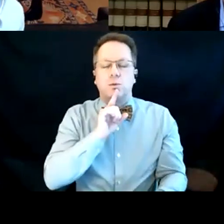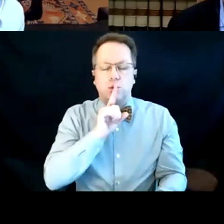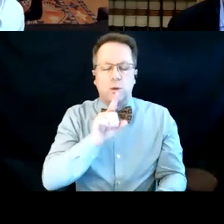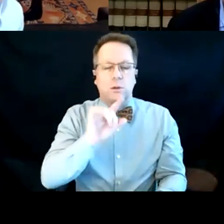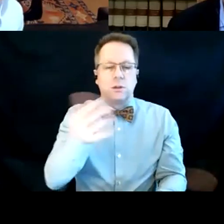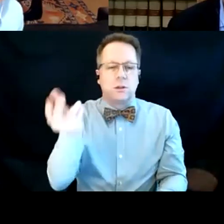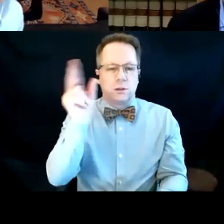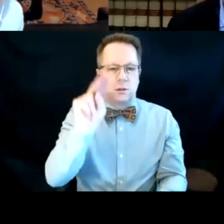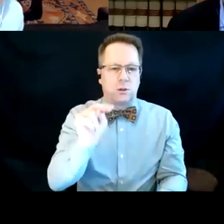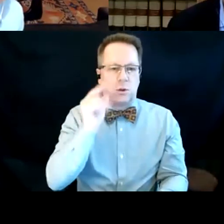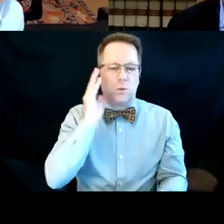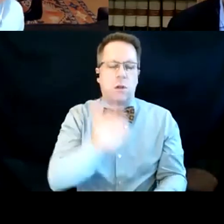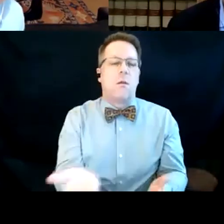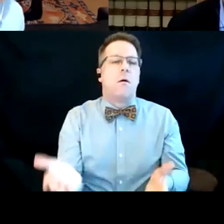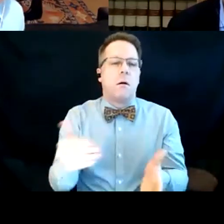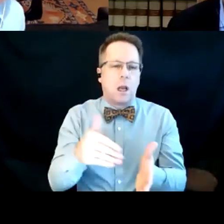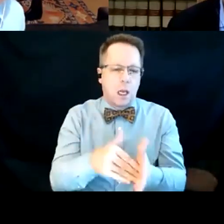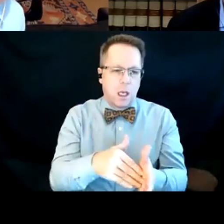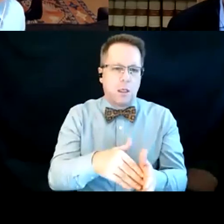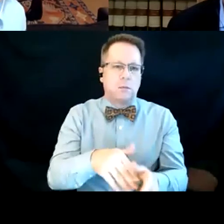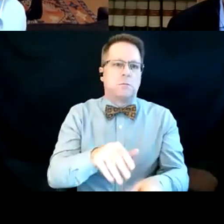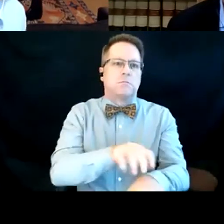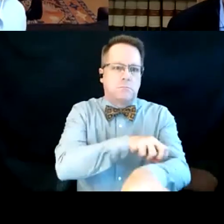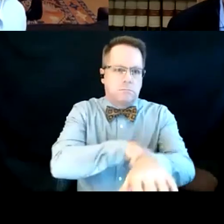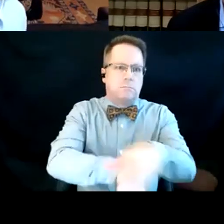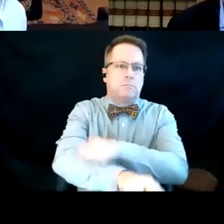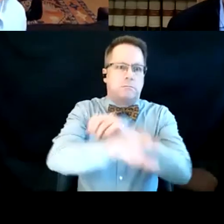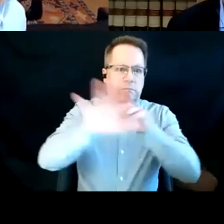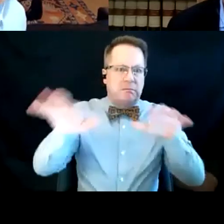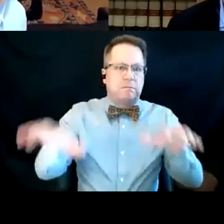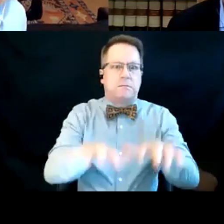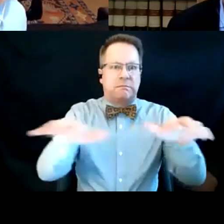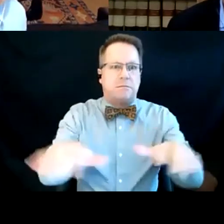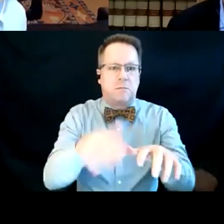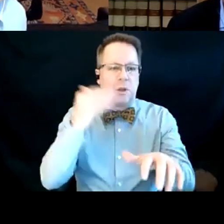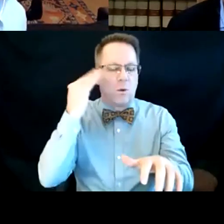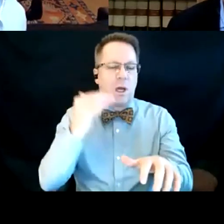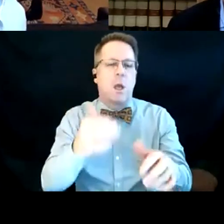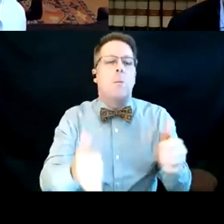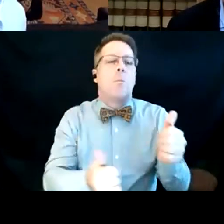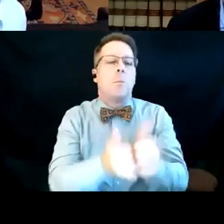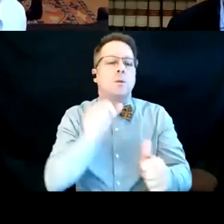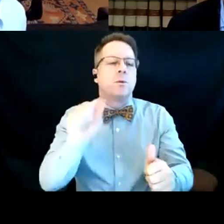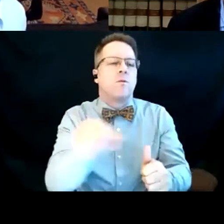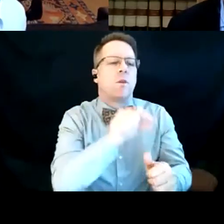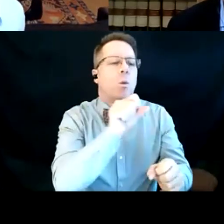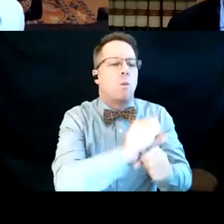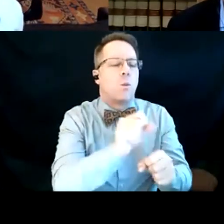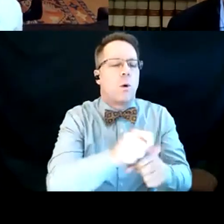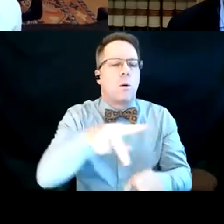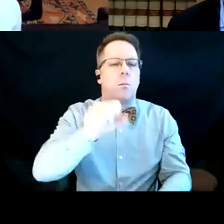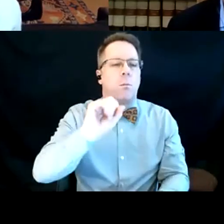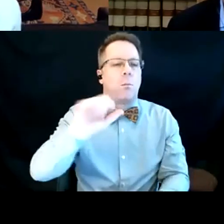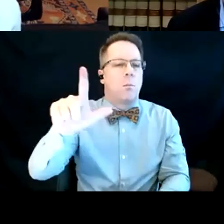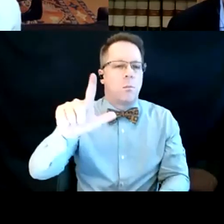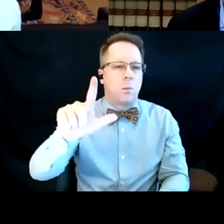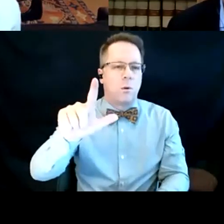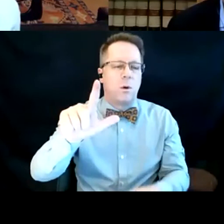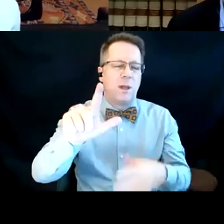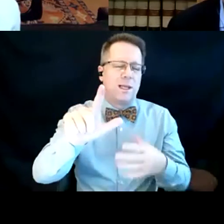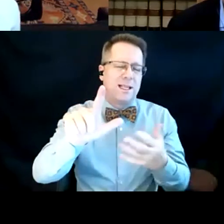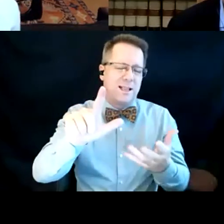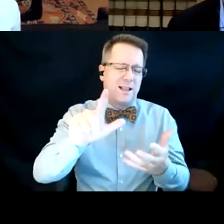poll workers, historically speaking, have been over the age of 60, and those are exactly folks who need to be social distancing right now.